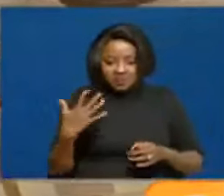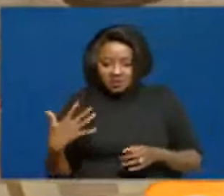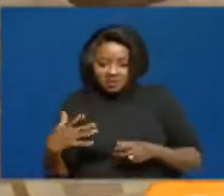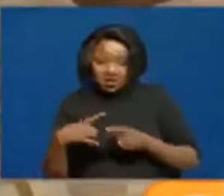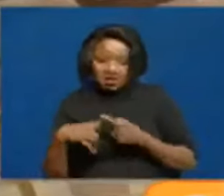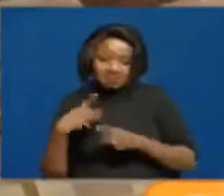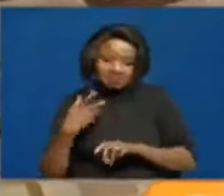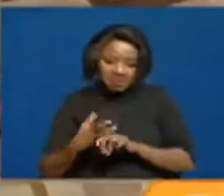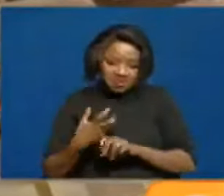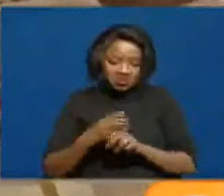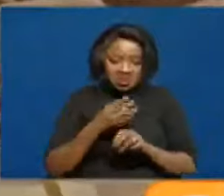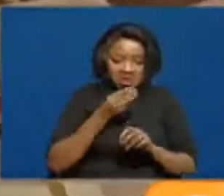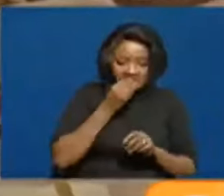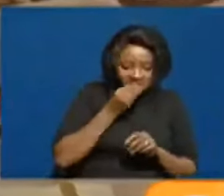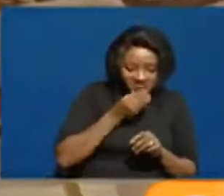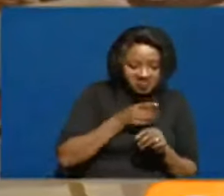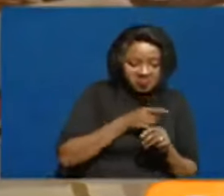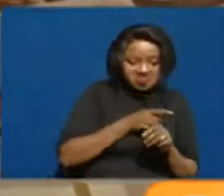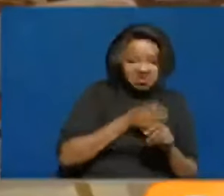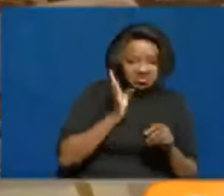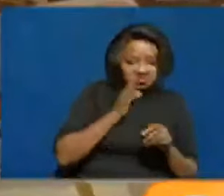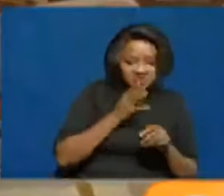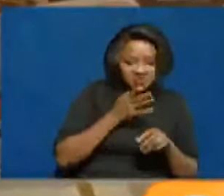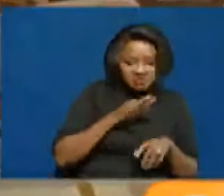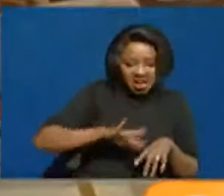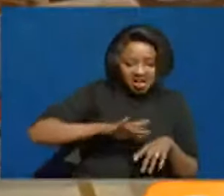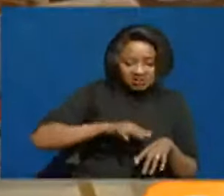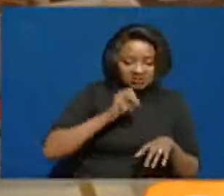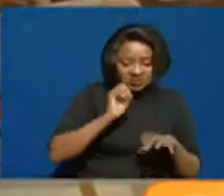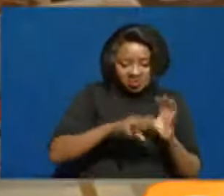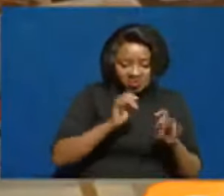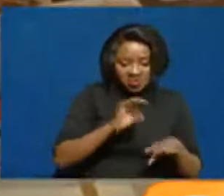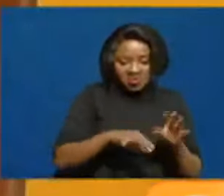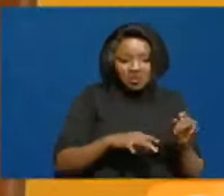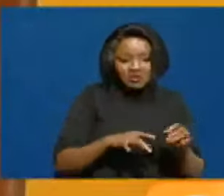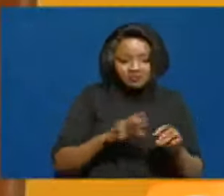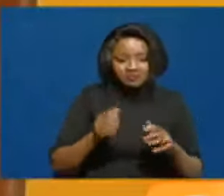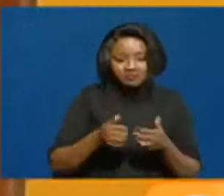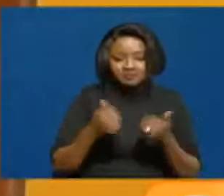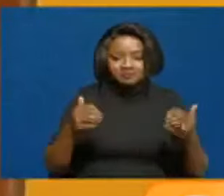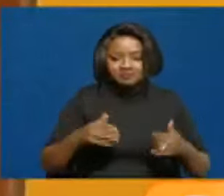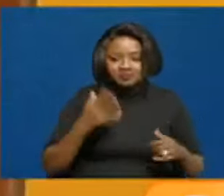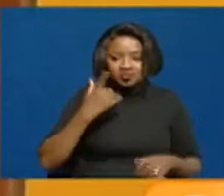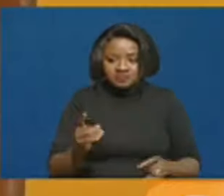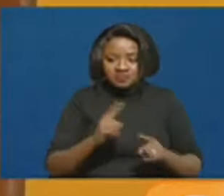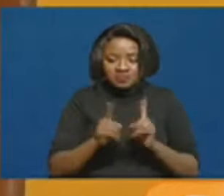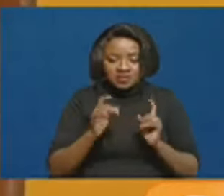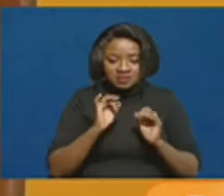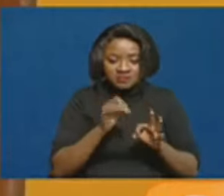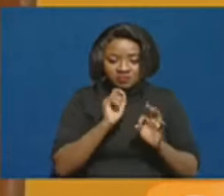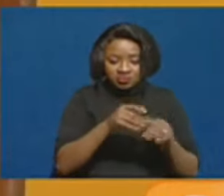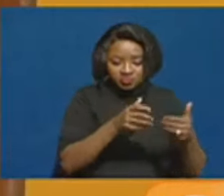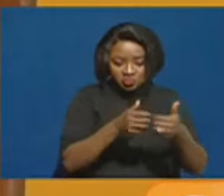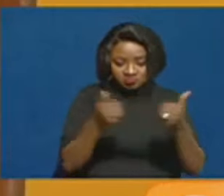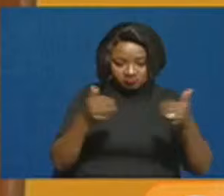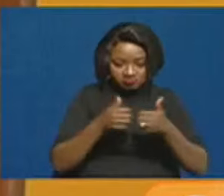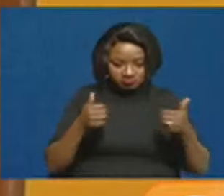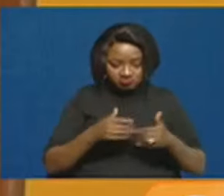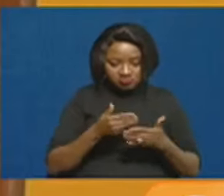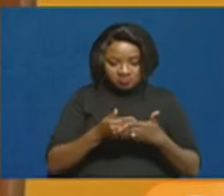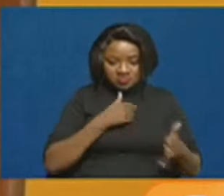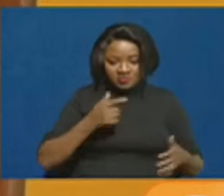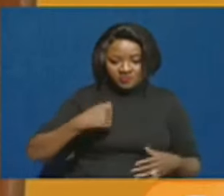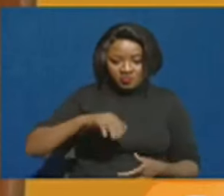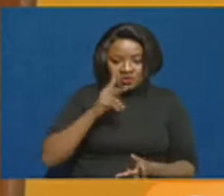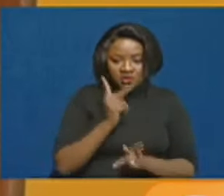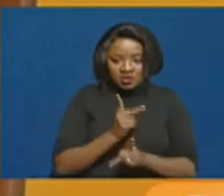the organic, because actually we do not sort them out 100%. Them storing in the